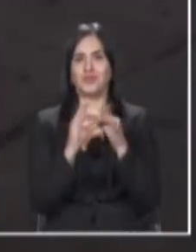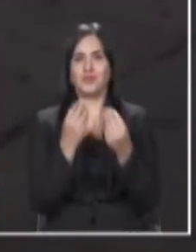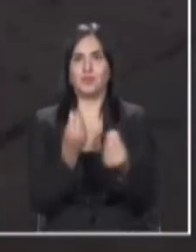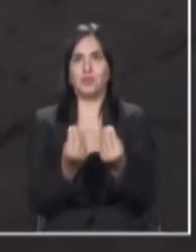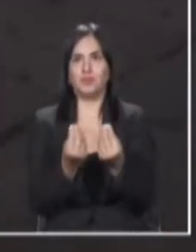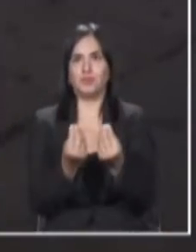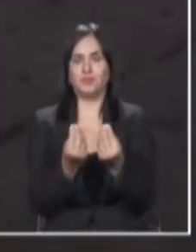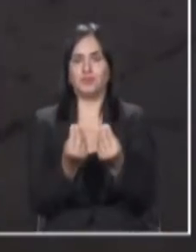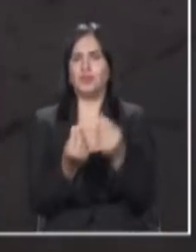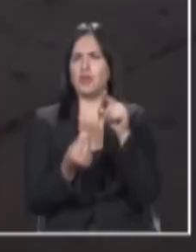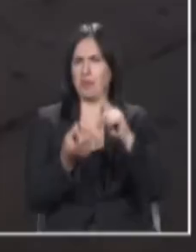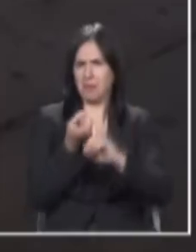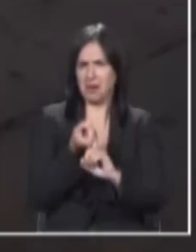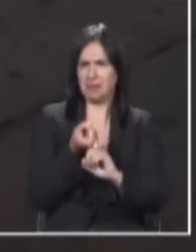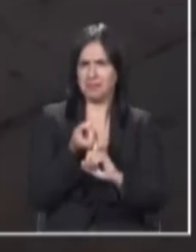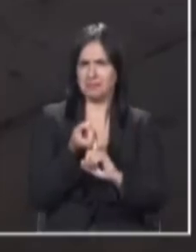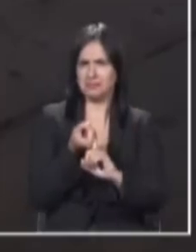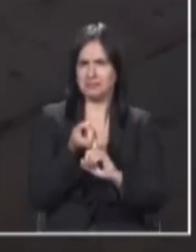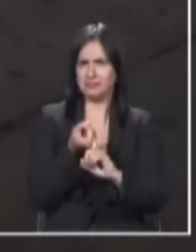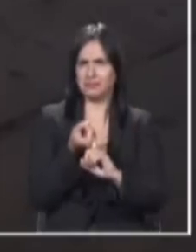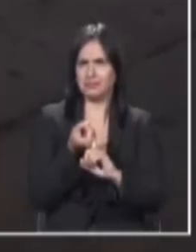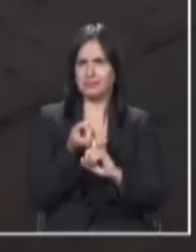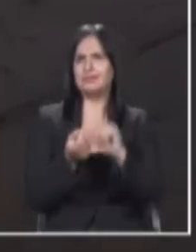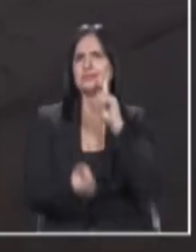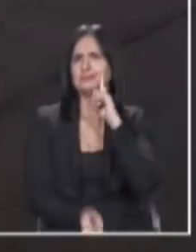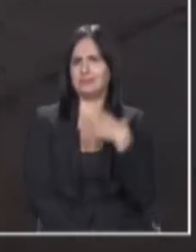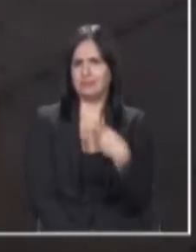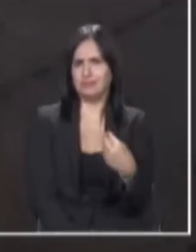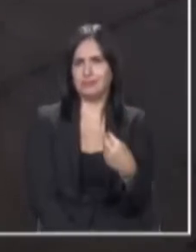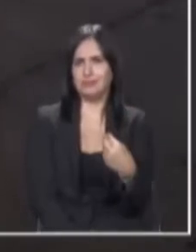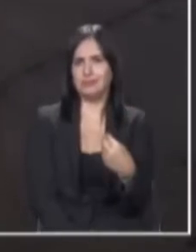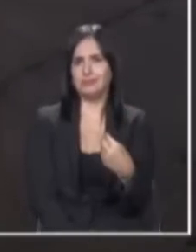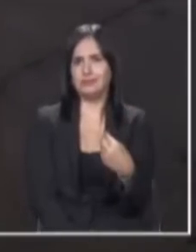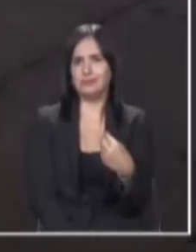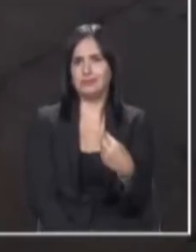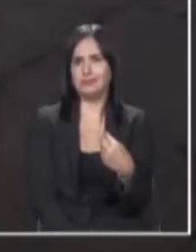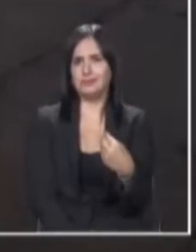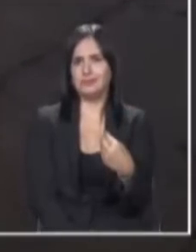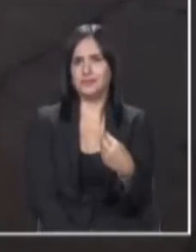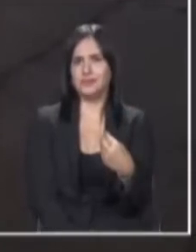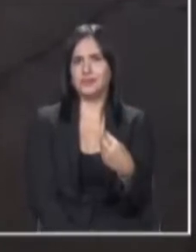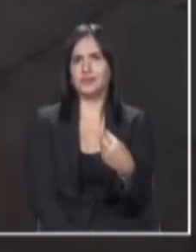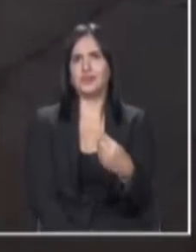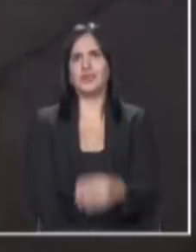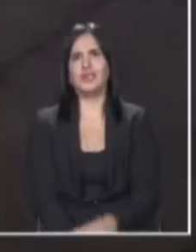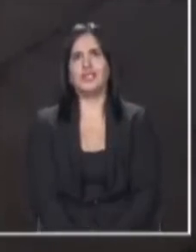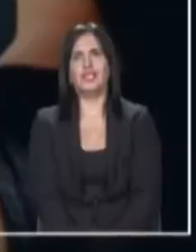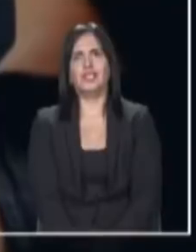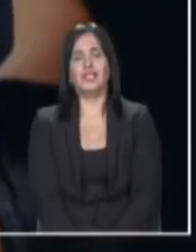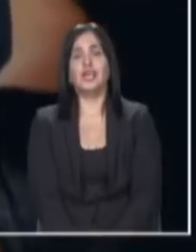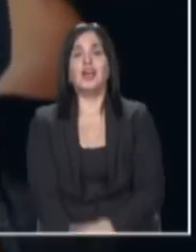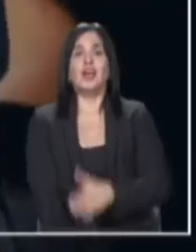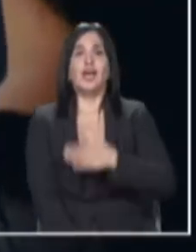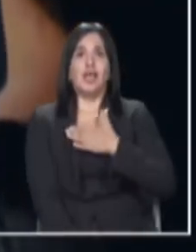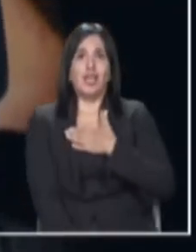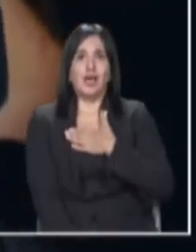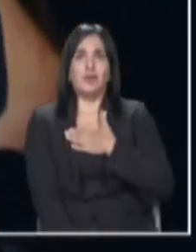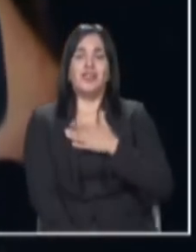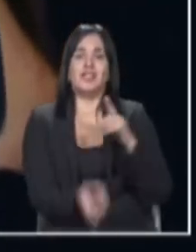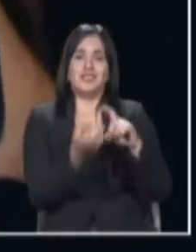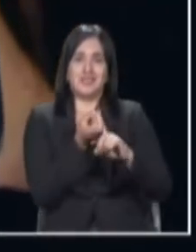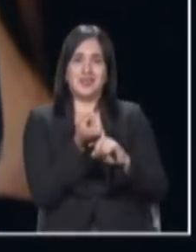much well are you married um do you have children I was married to my wife Emma